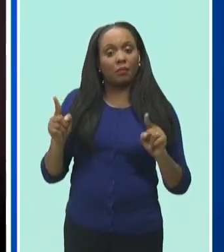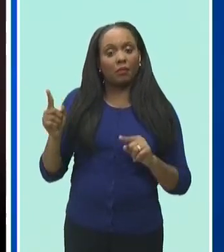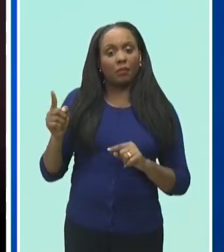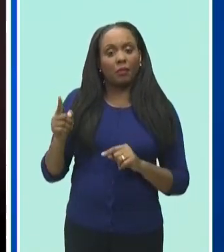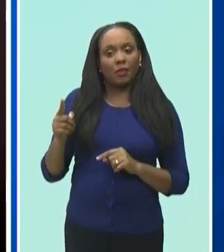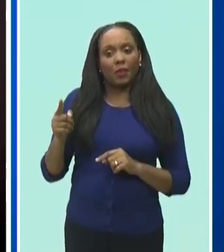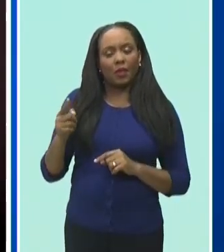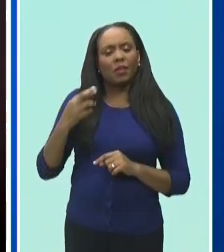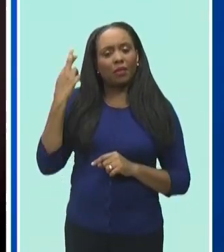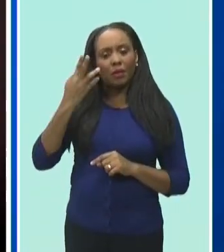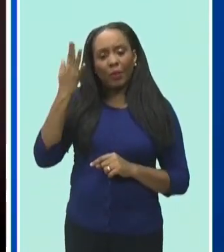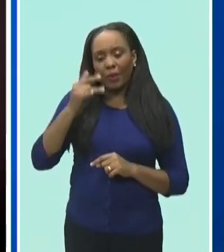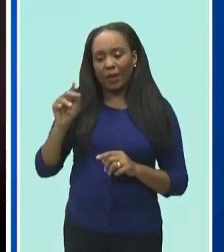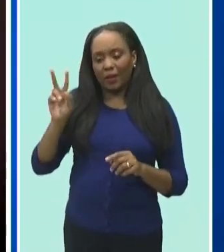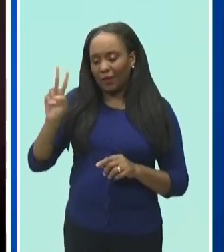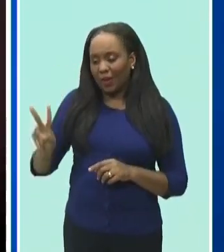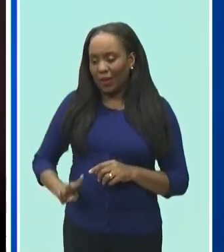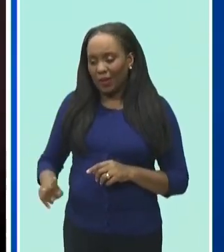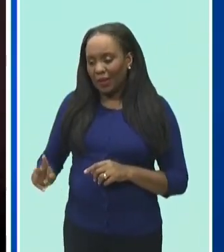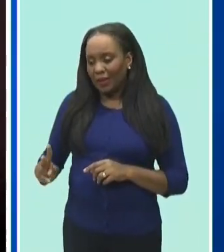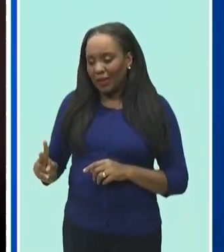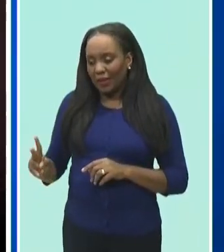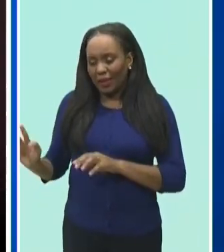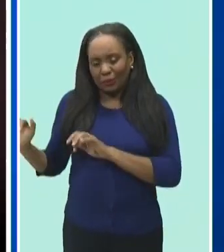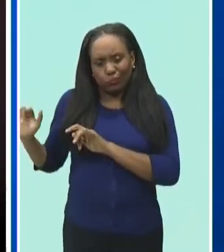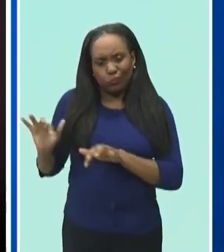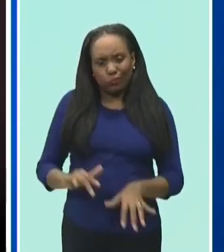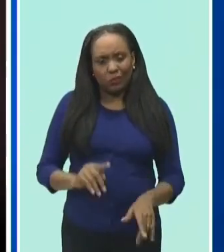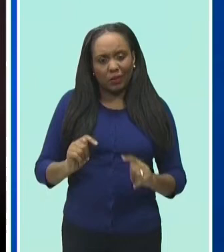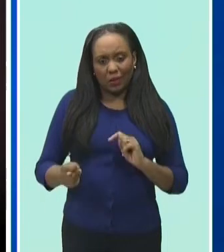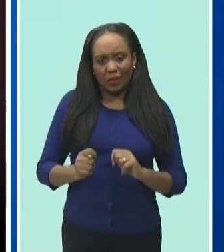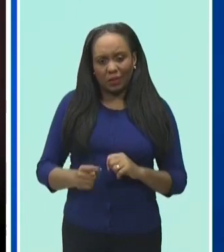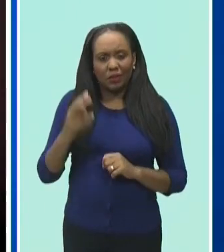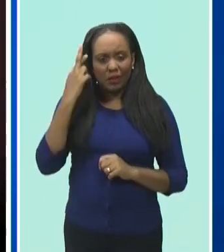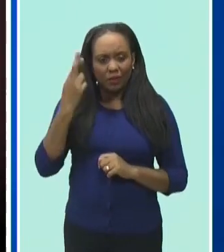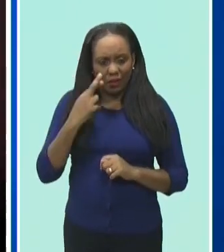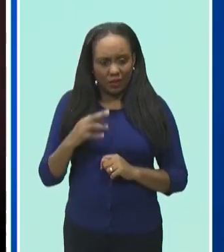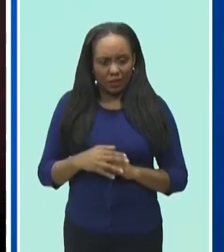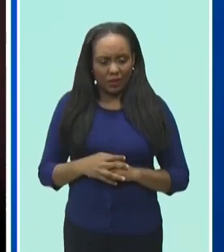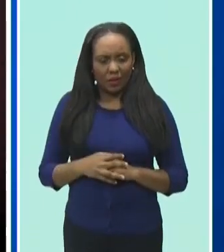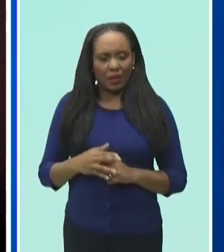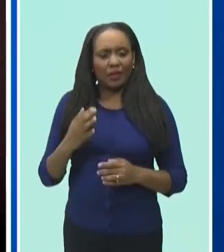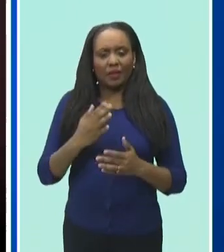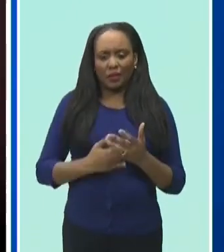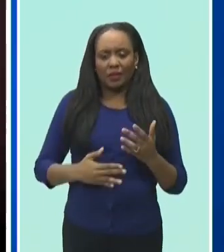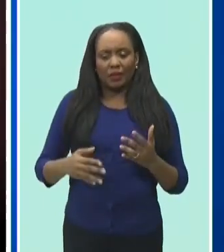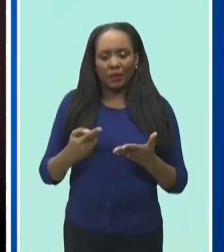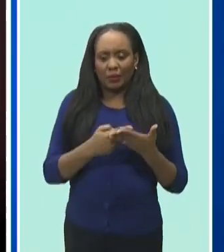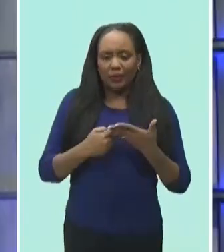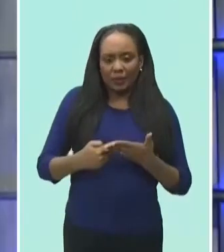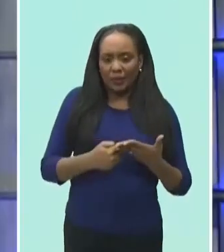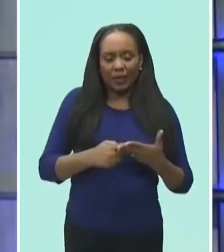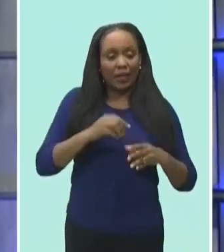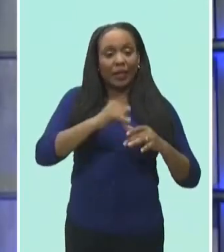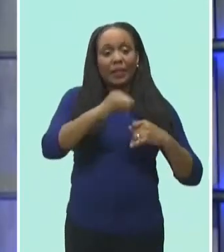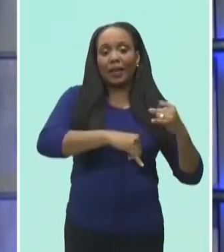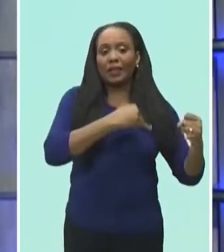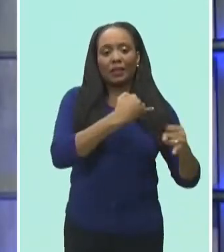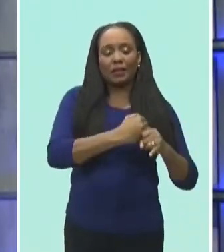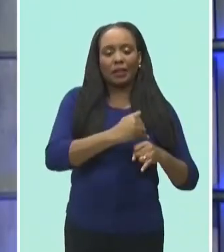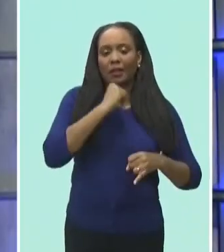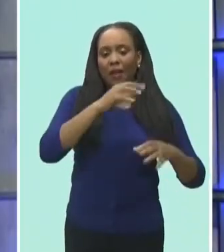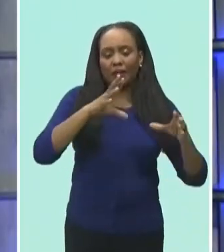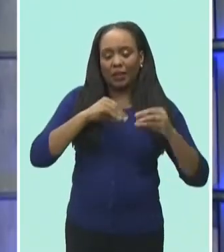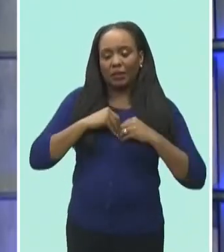people are coming here, and that some of the solutions that are being articulated internationally are not acceptable.